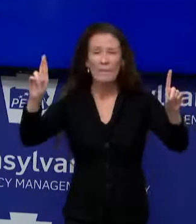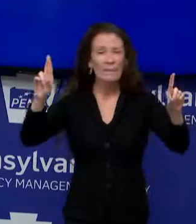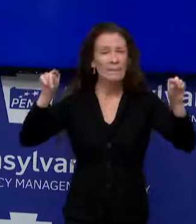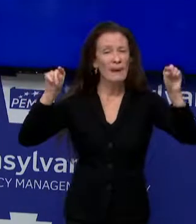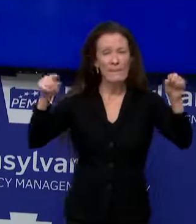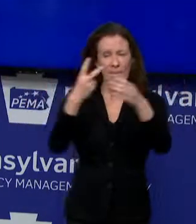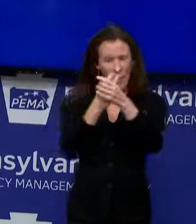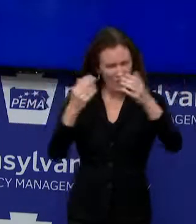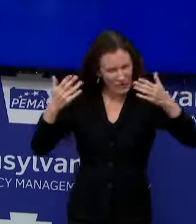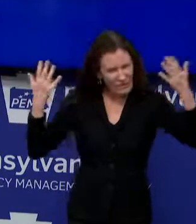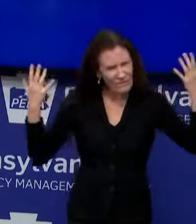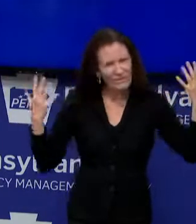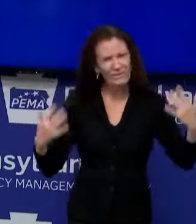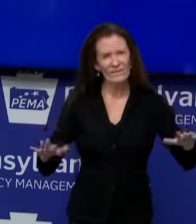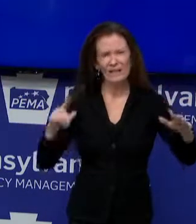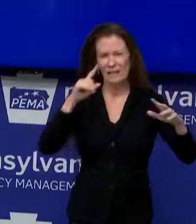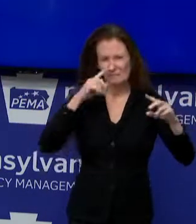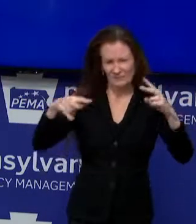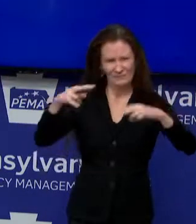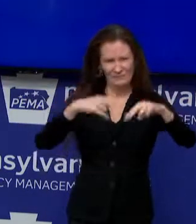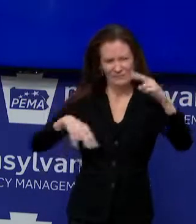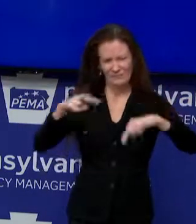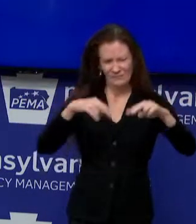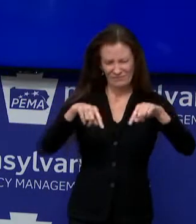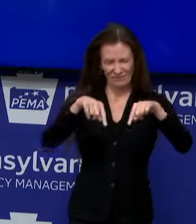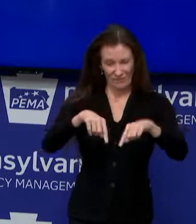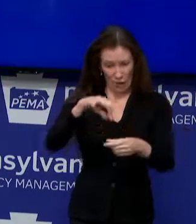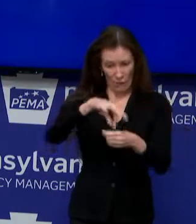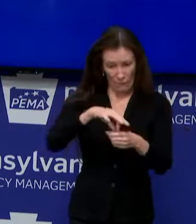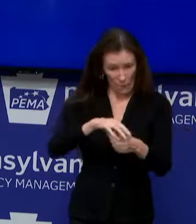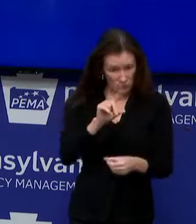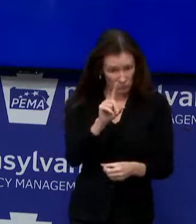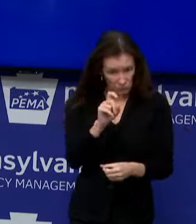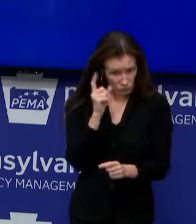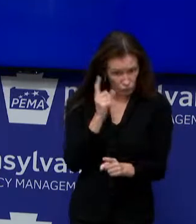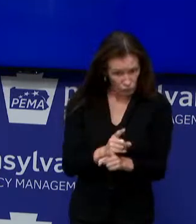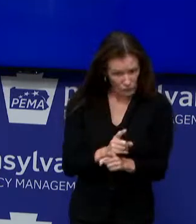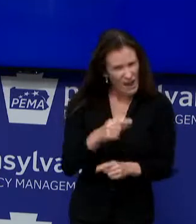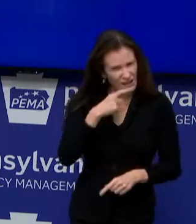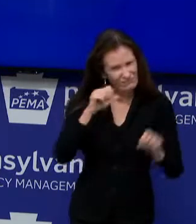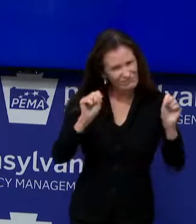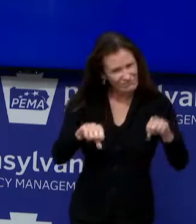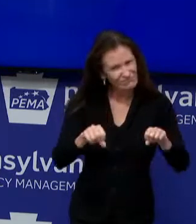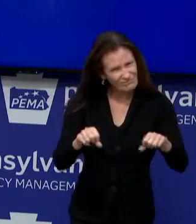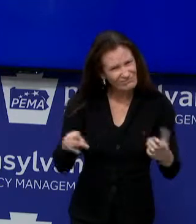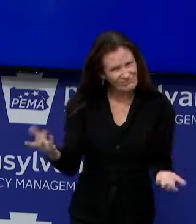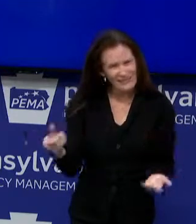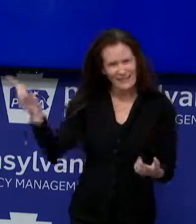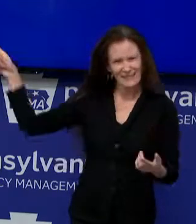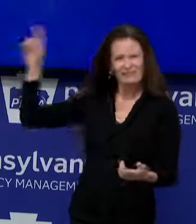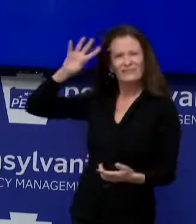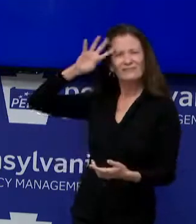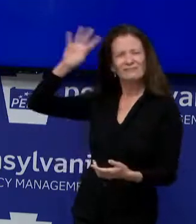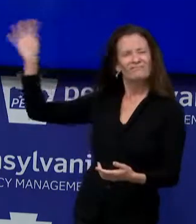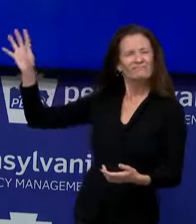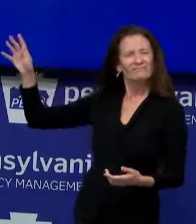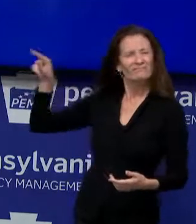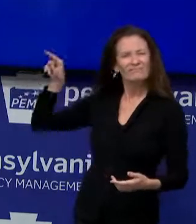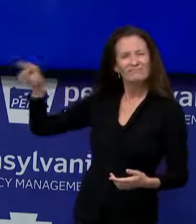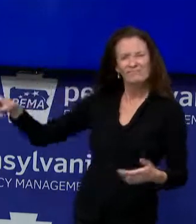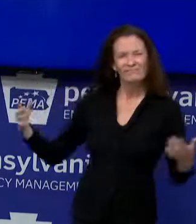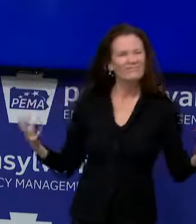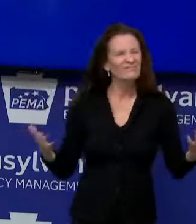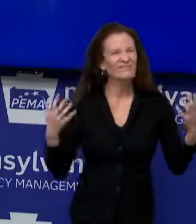as untrue. The Trump campaign has lost more than 60 court cases because there is simply no